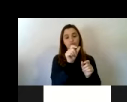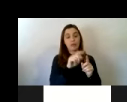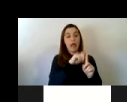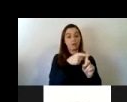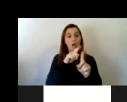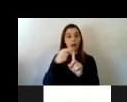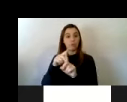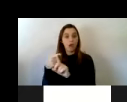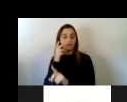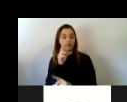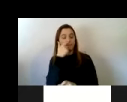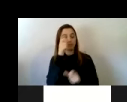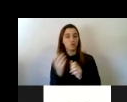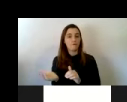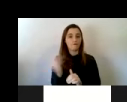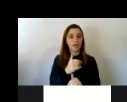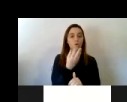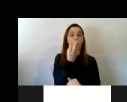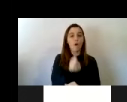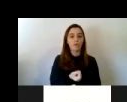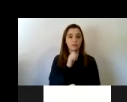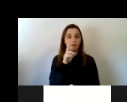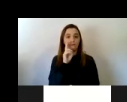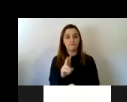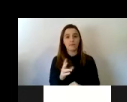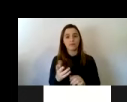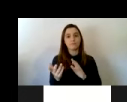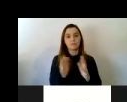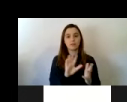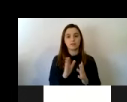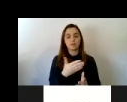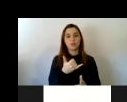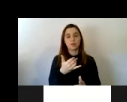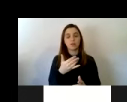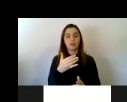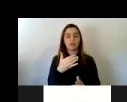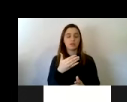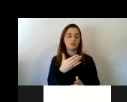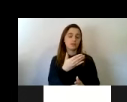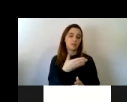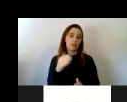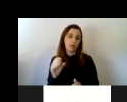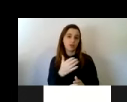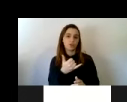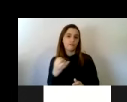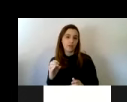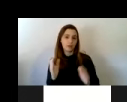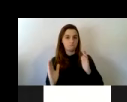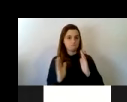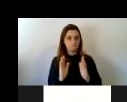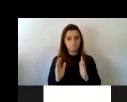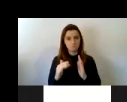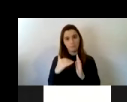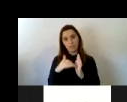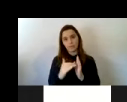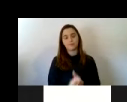like 110 and 120. This is the average every month. And also what kind